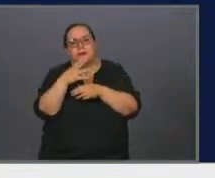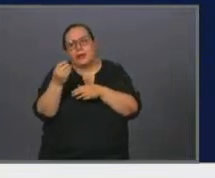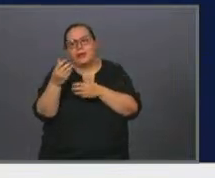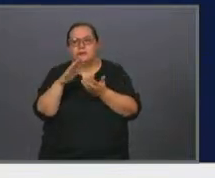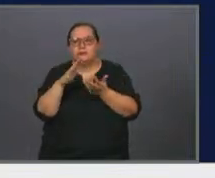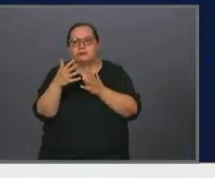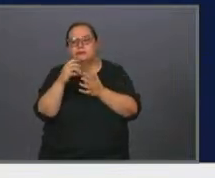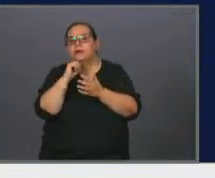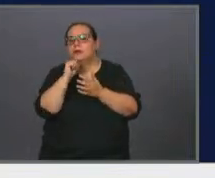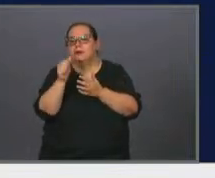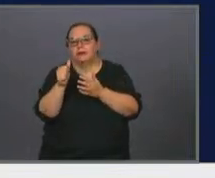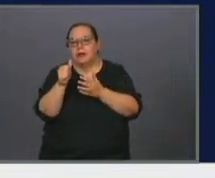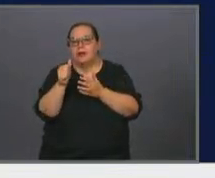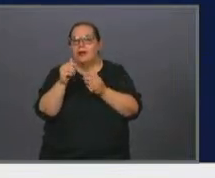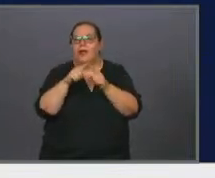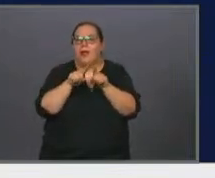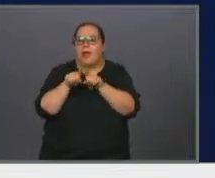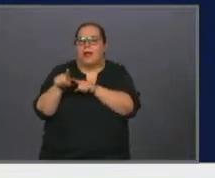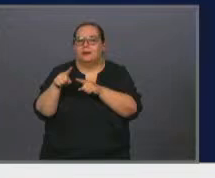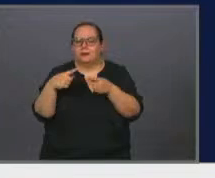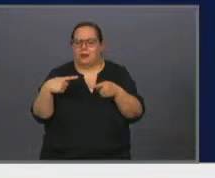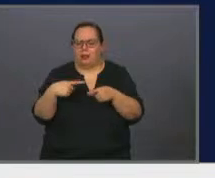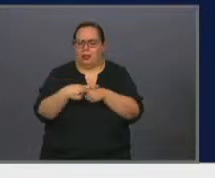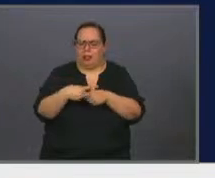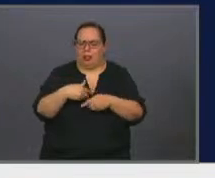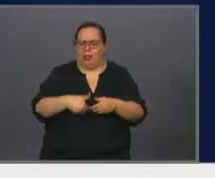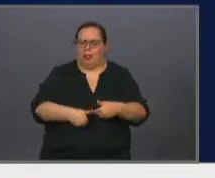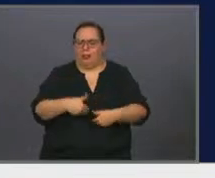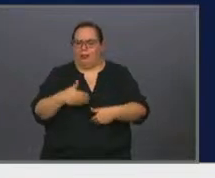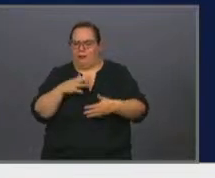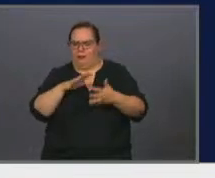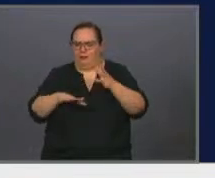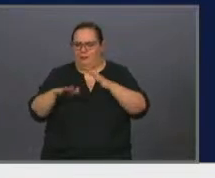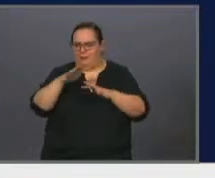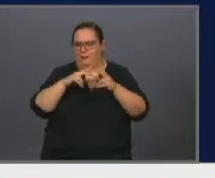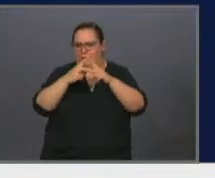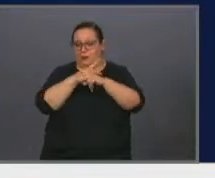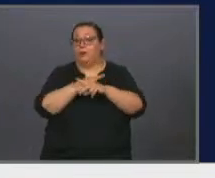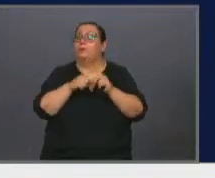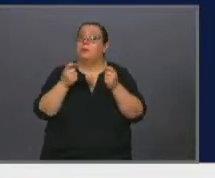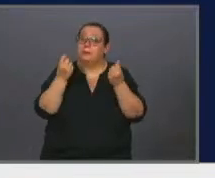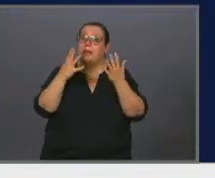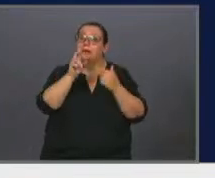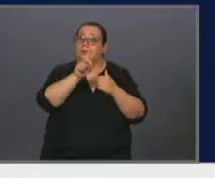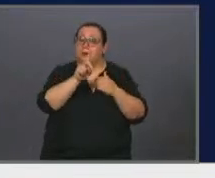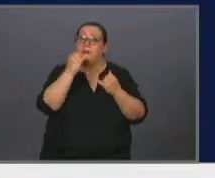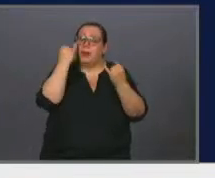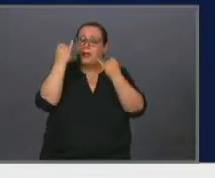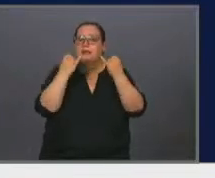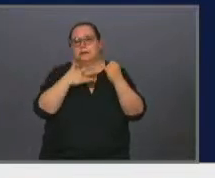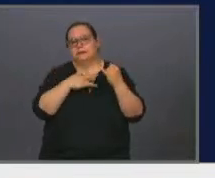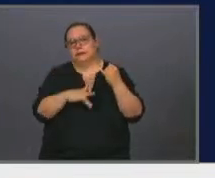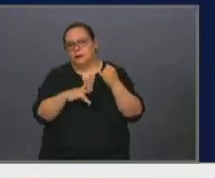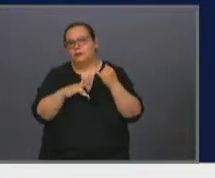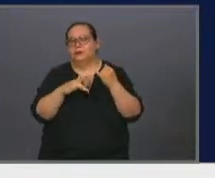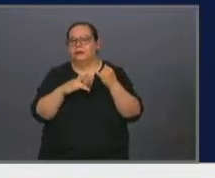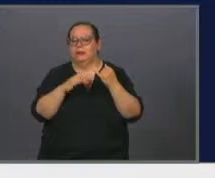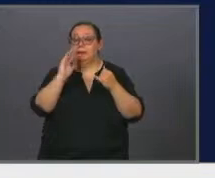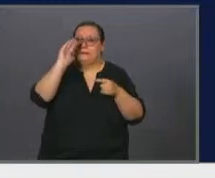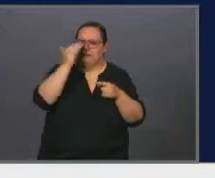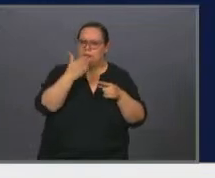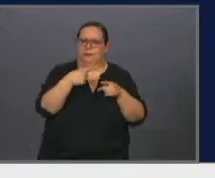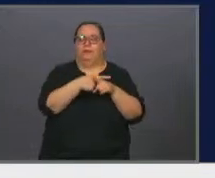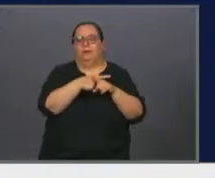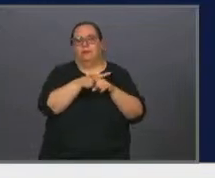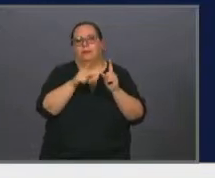and not counterintuitive, whereas a lot of the Democratic ideas tend to be that way. And then I think we need